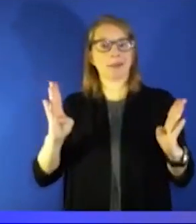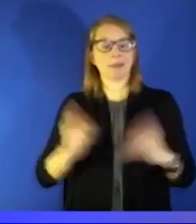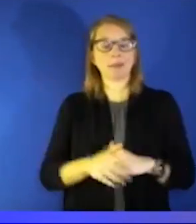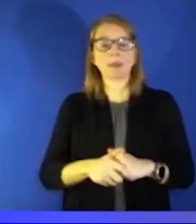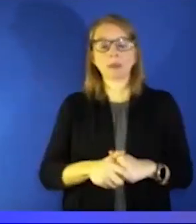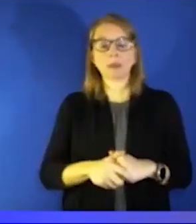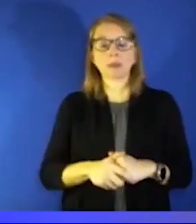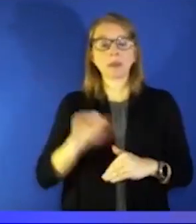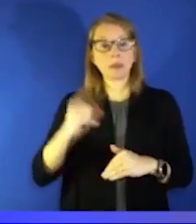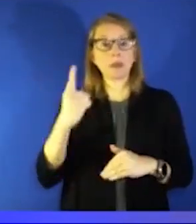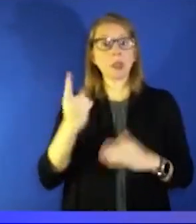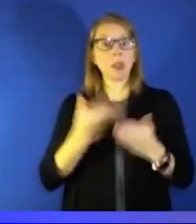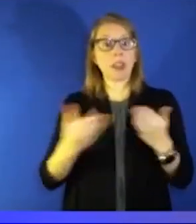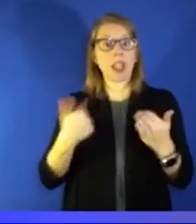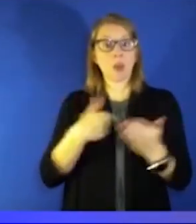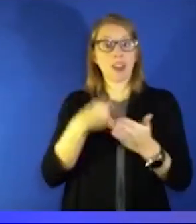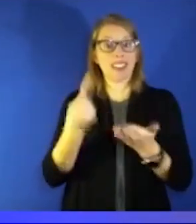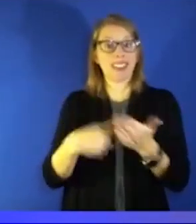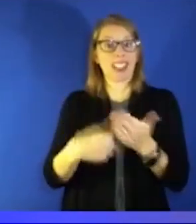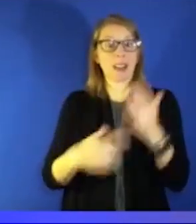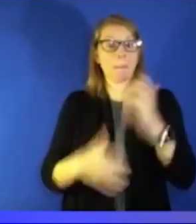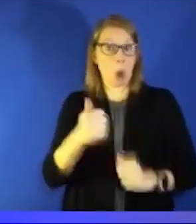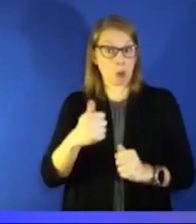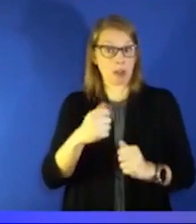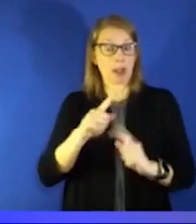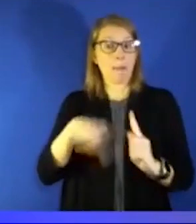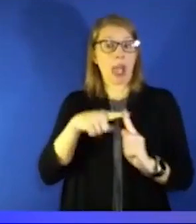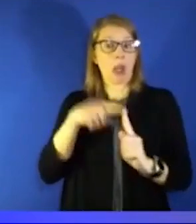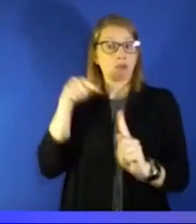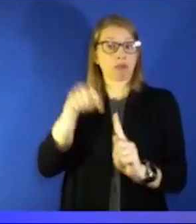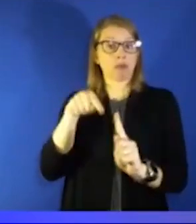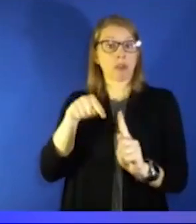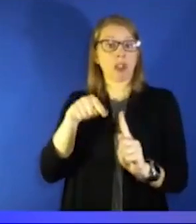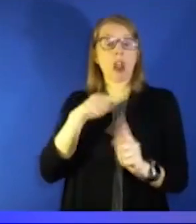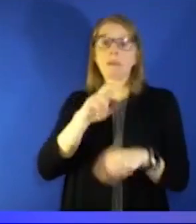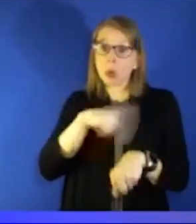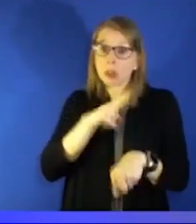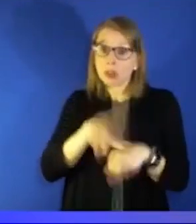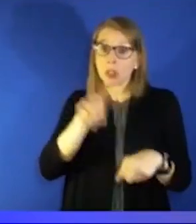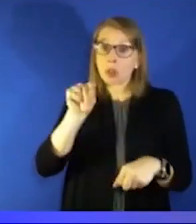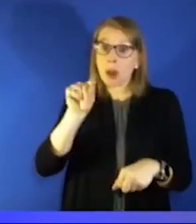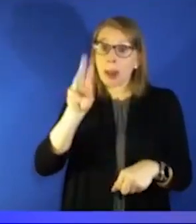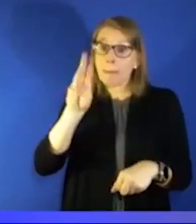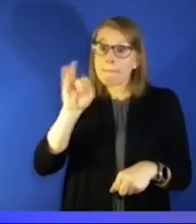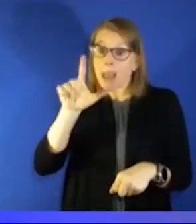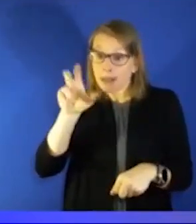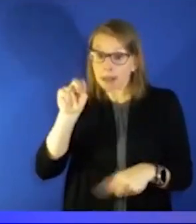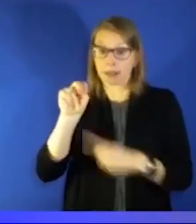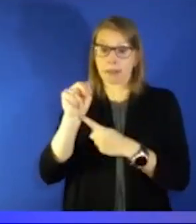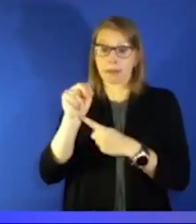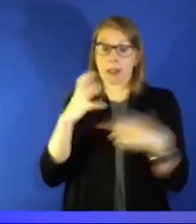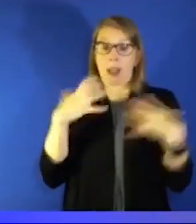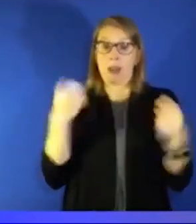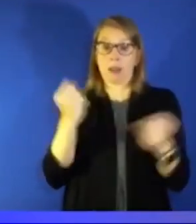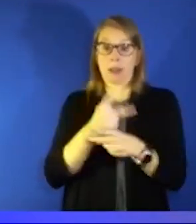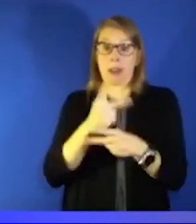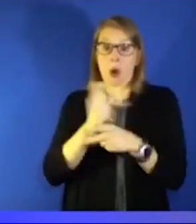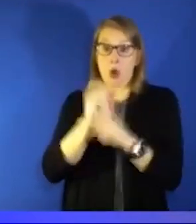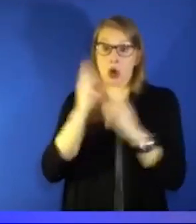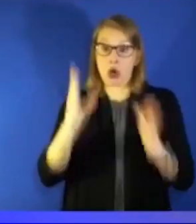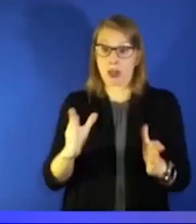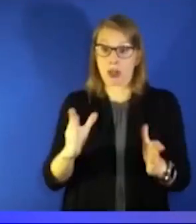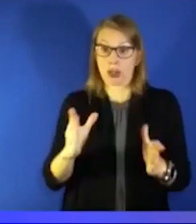talked the most about. Of course, there are 20 million healthcare workers in the United States, and so it's going to be hard to give a